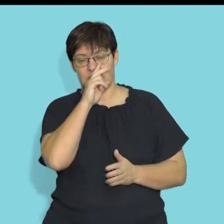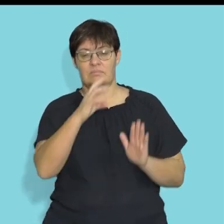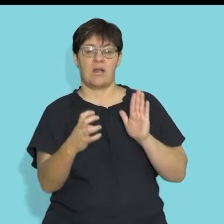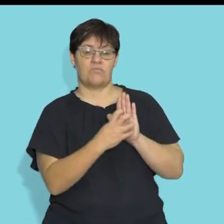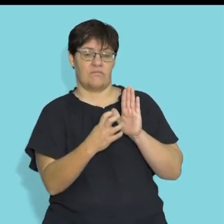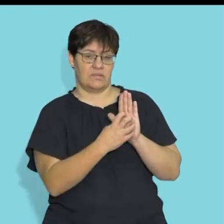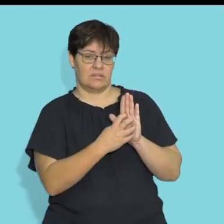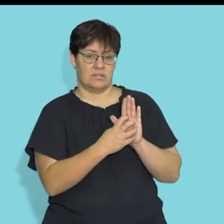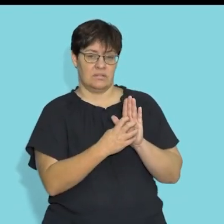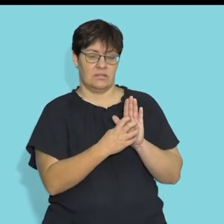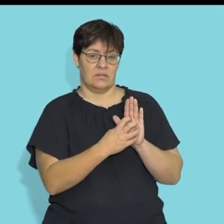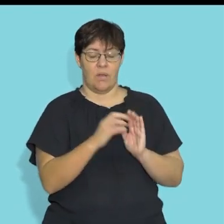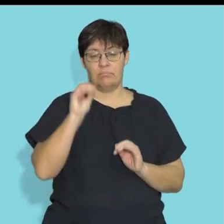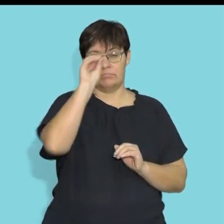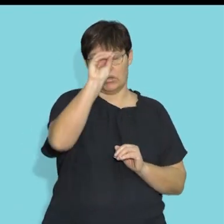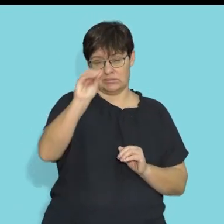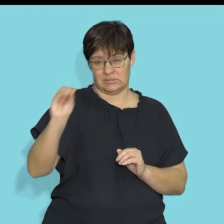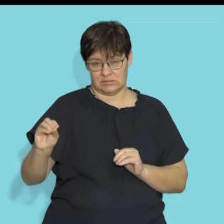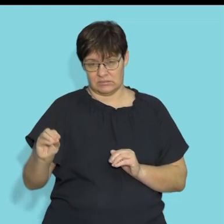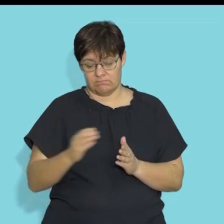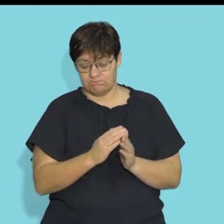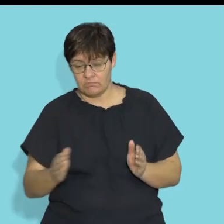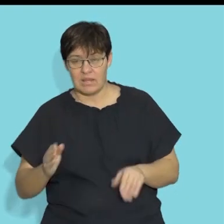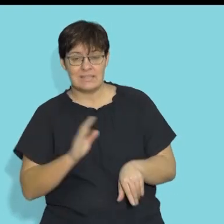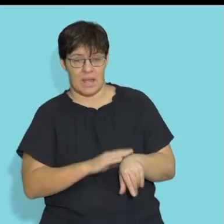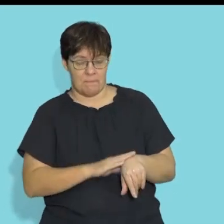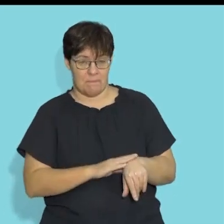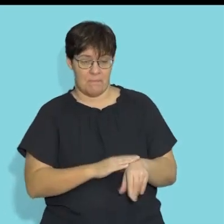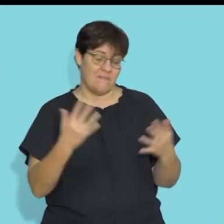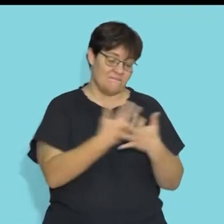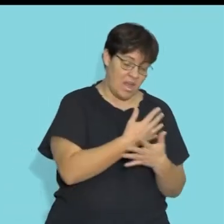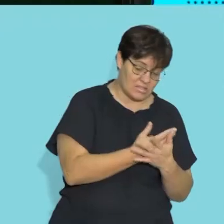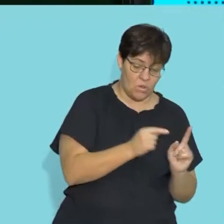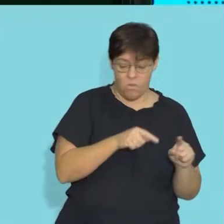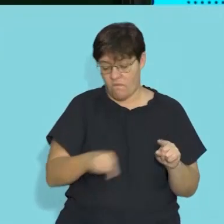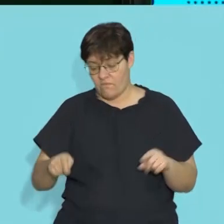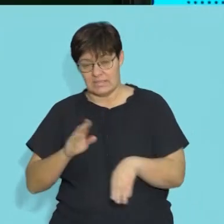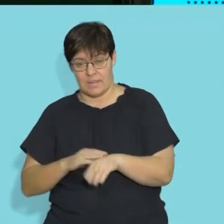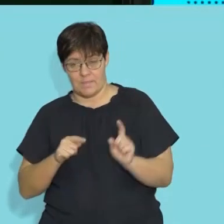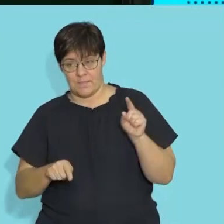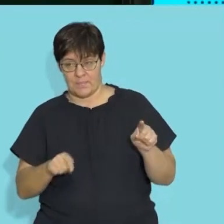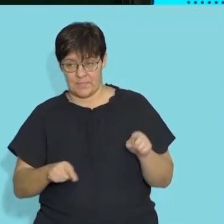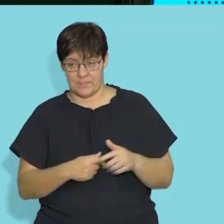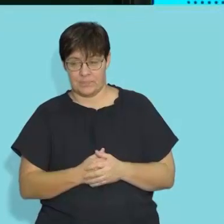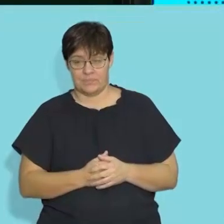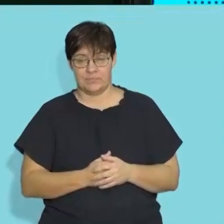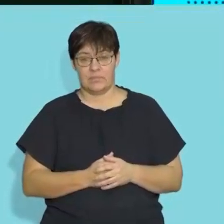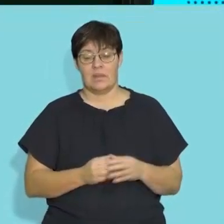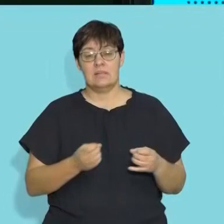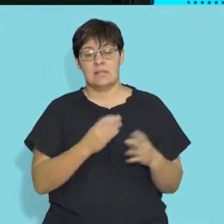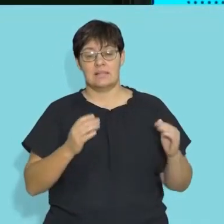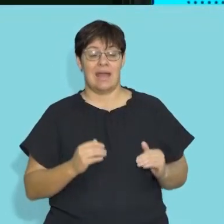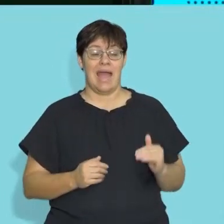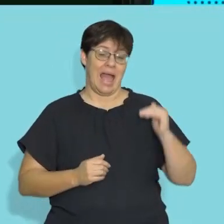a graph and plot a rate over time graph, I can actually do the following. Remember, we started off with